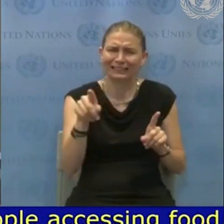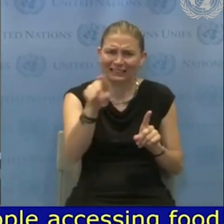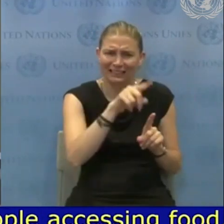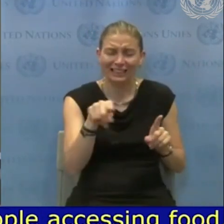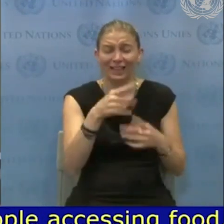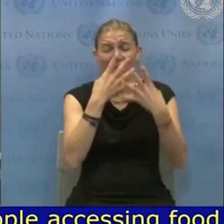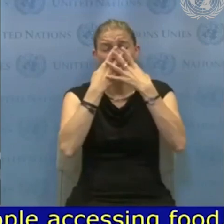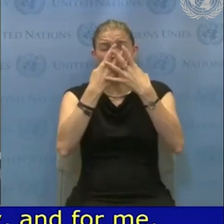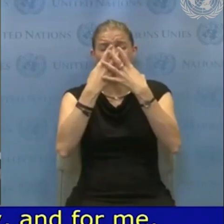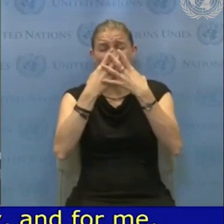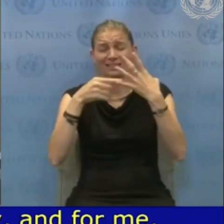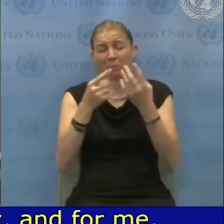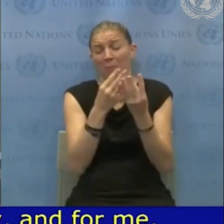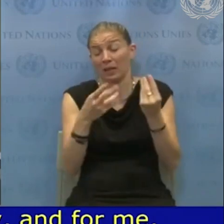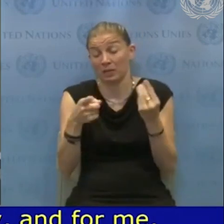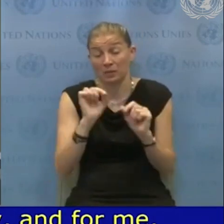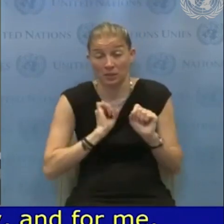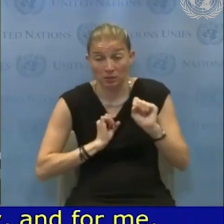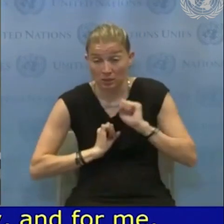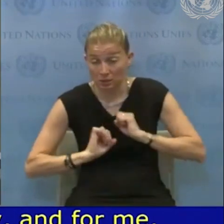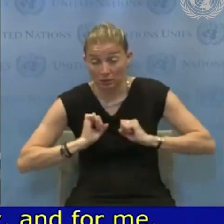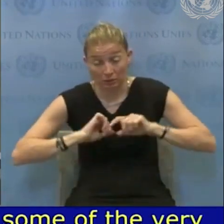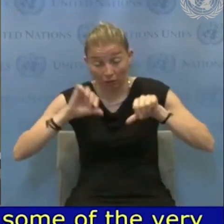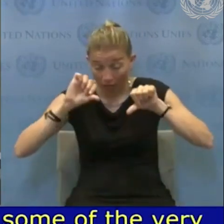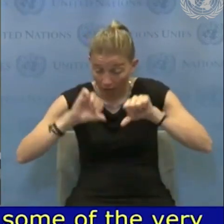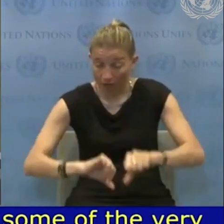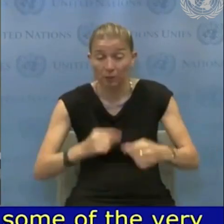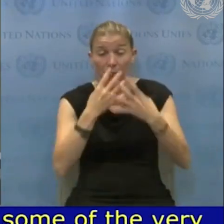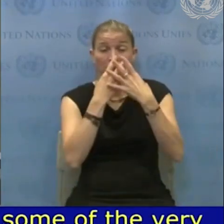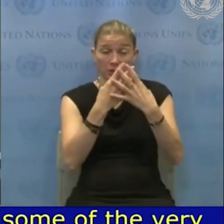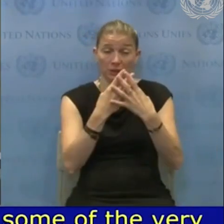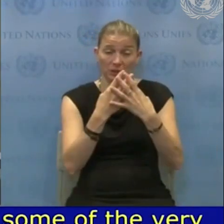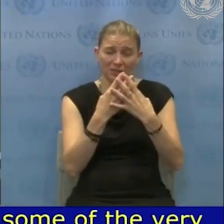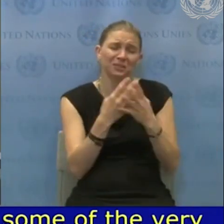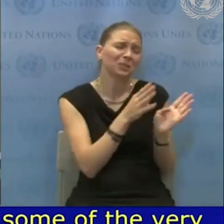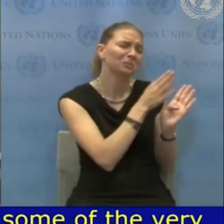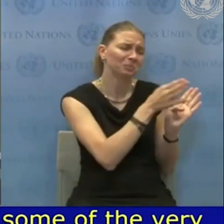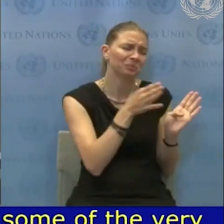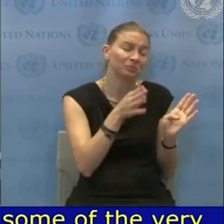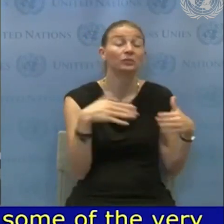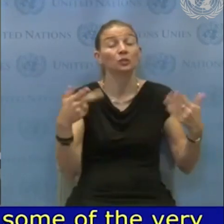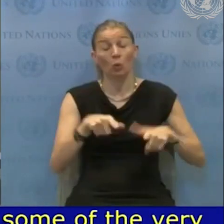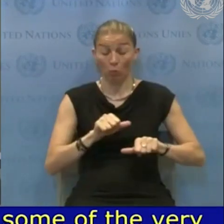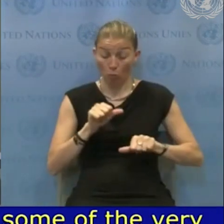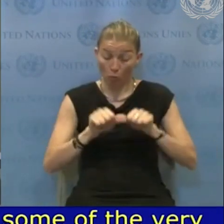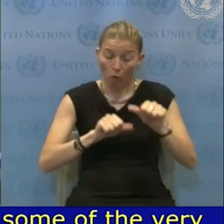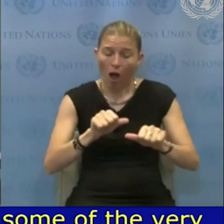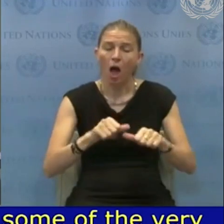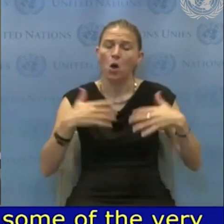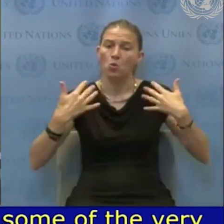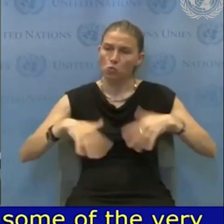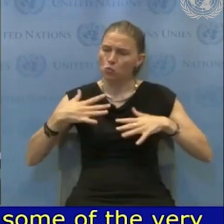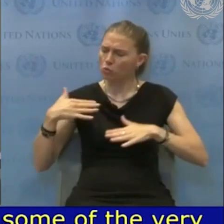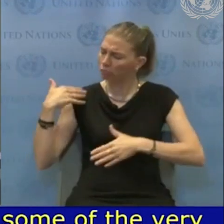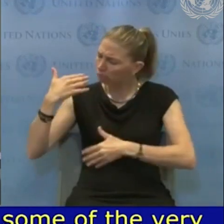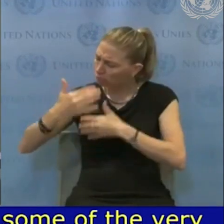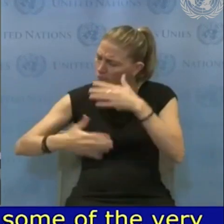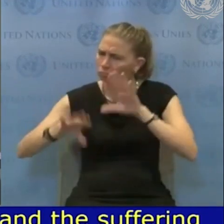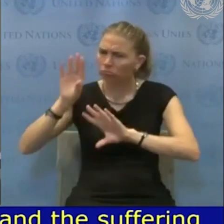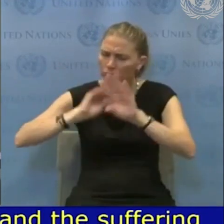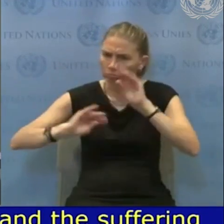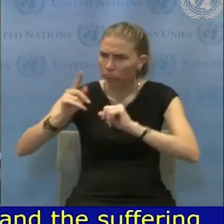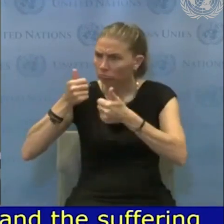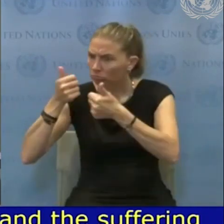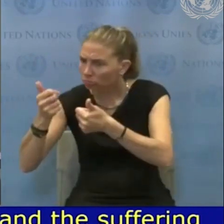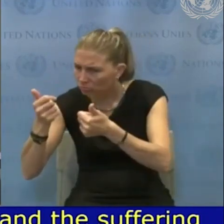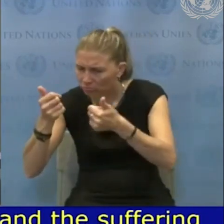prisons. This process, then, has been a process of learning what we've done well and what we've learned badly. It's been a process